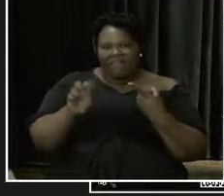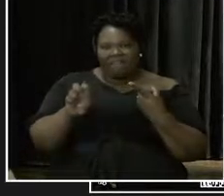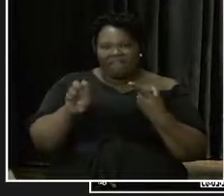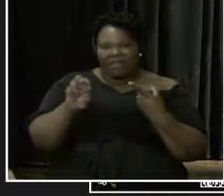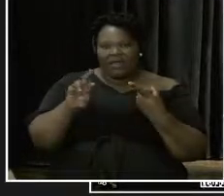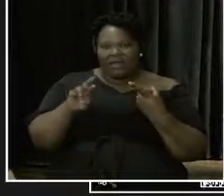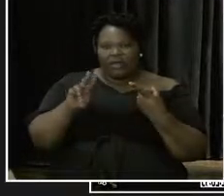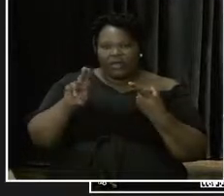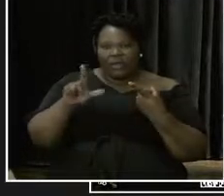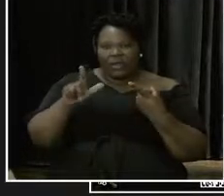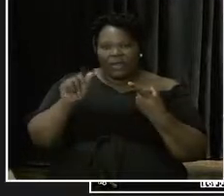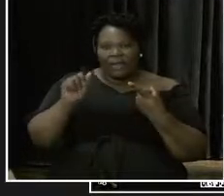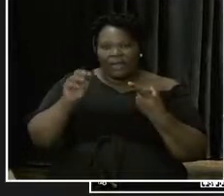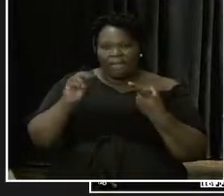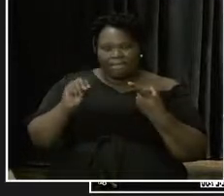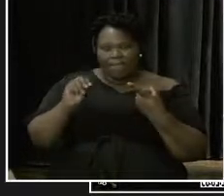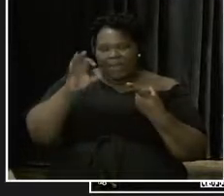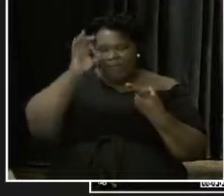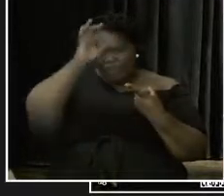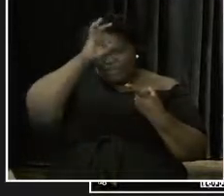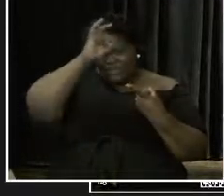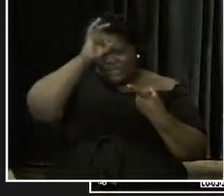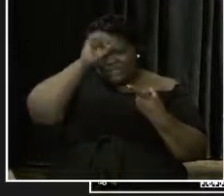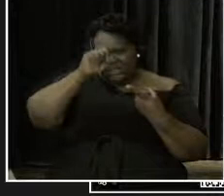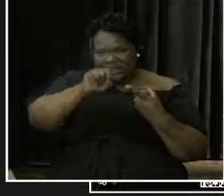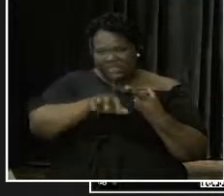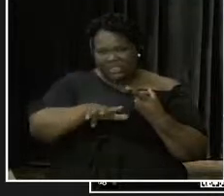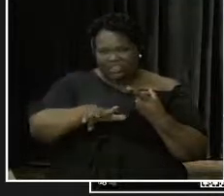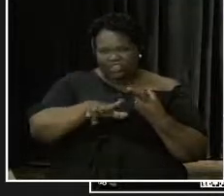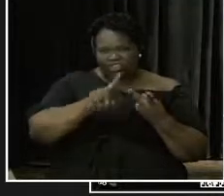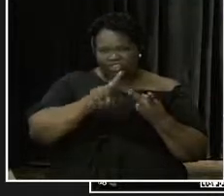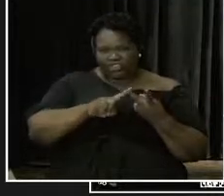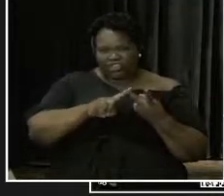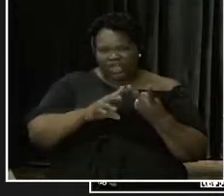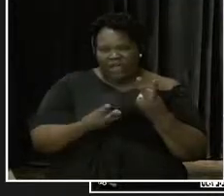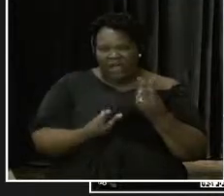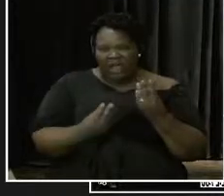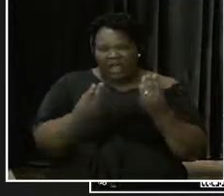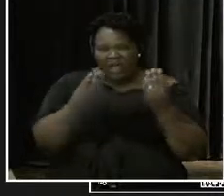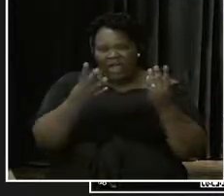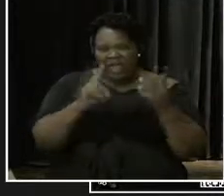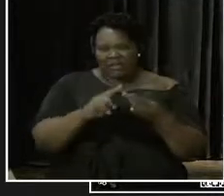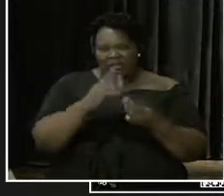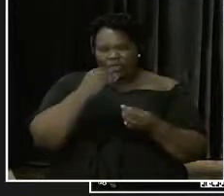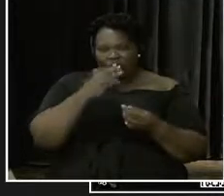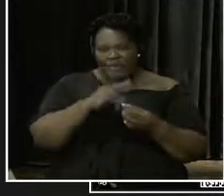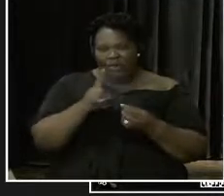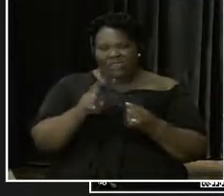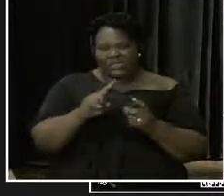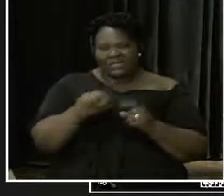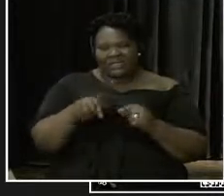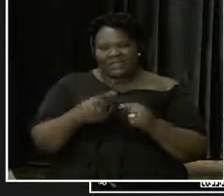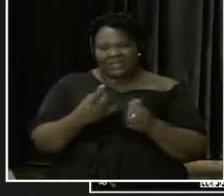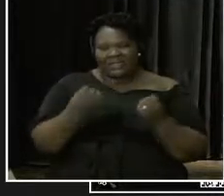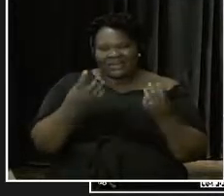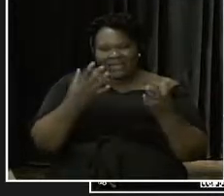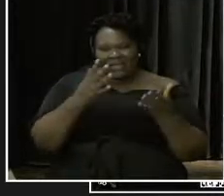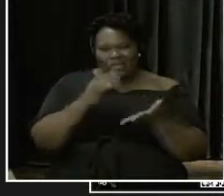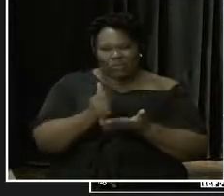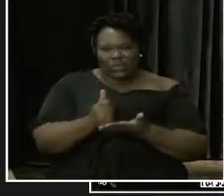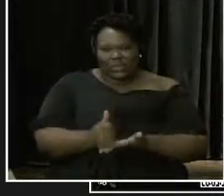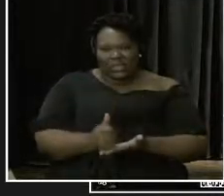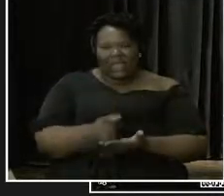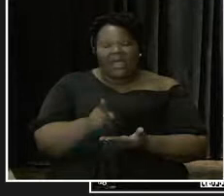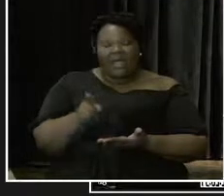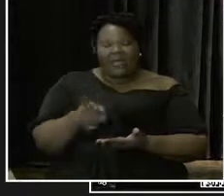those fire departments. It talks about personnel, it talks about equipment, it talks about everything. Hence, this